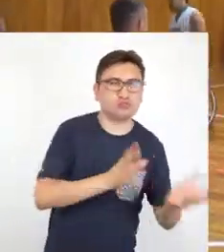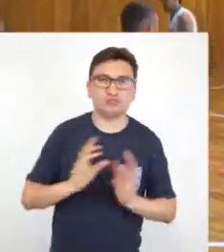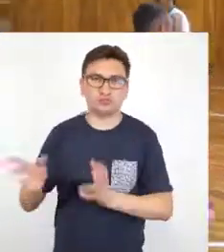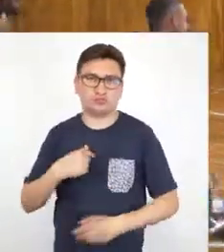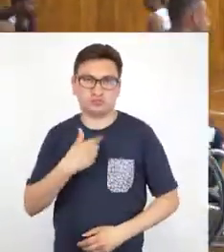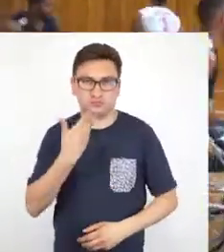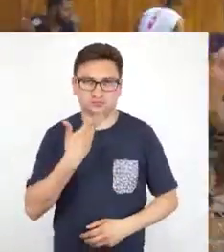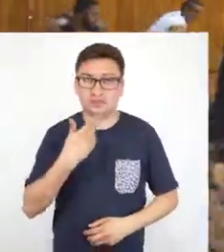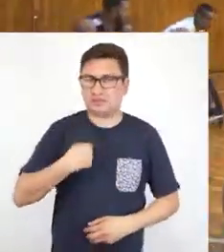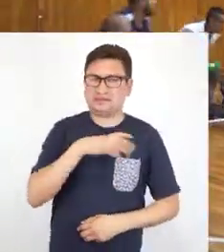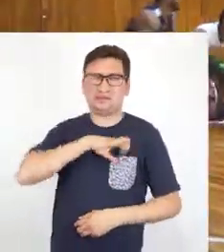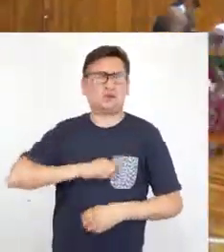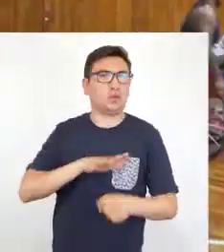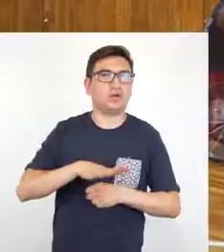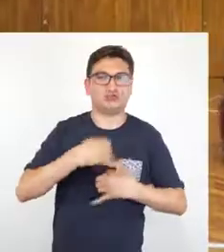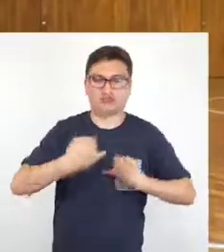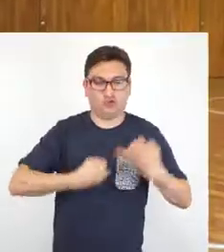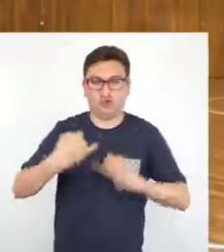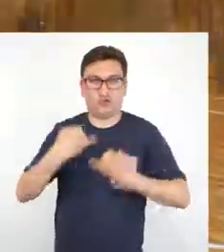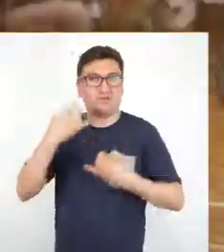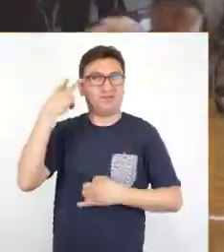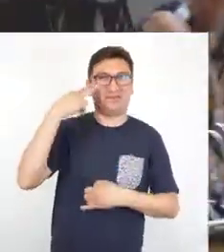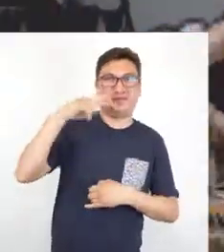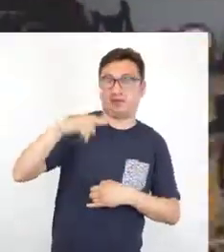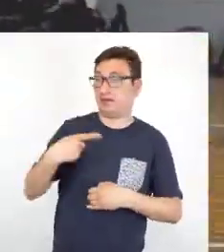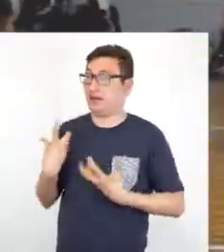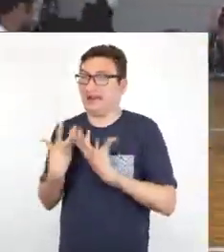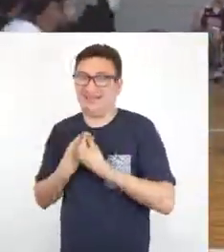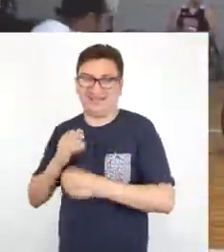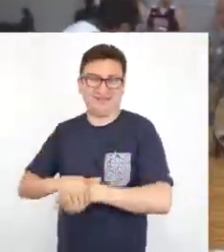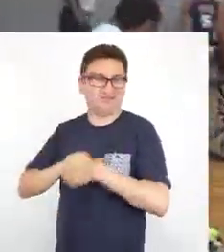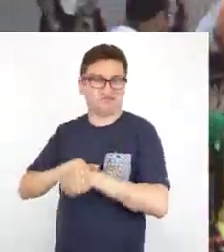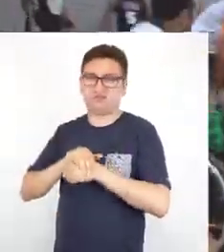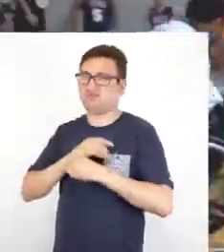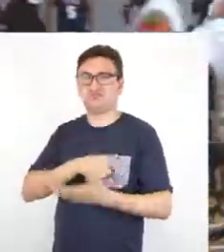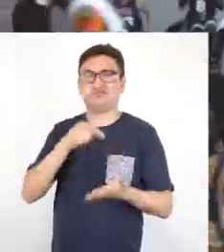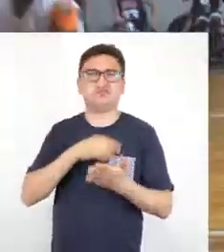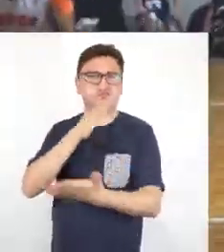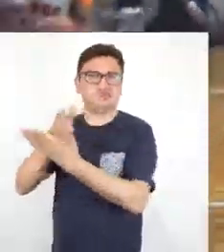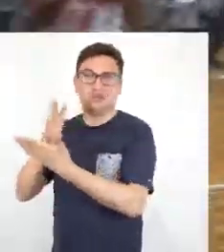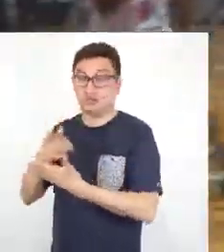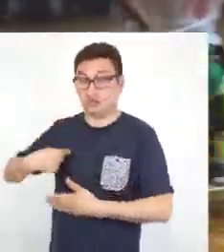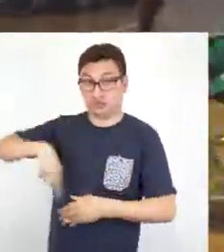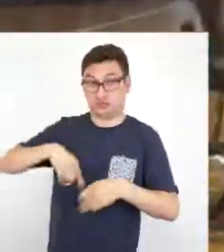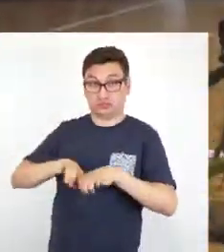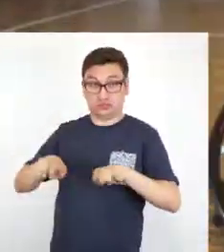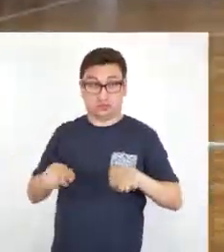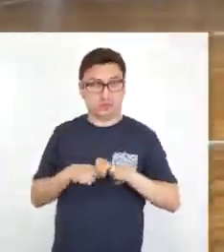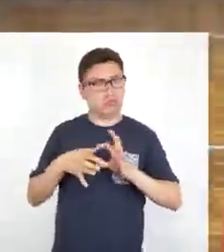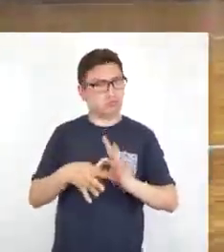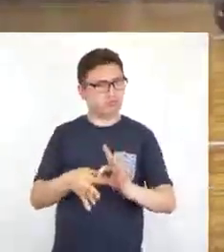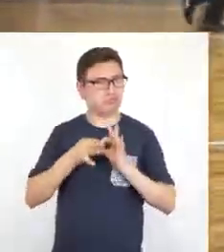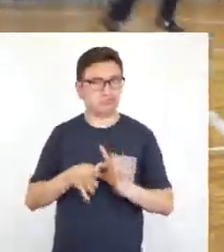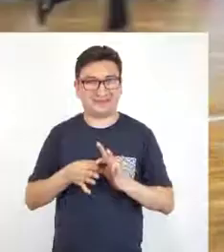and travel with your best friends. We have a really close team here on Team USA, and it's one of the things that makes us really special.